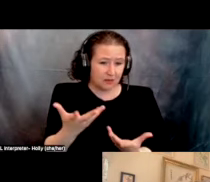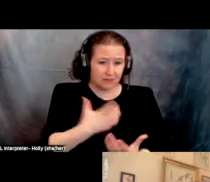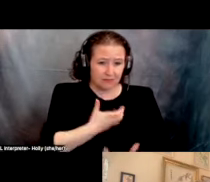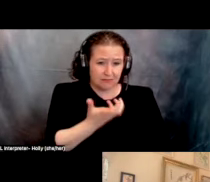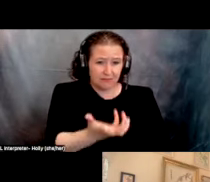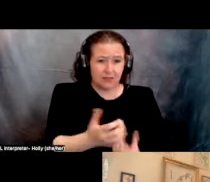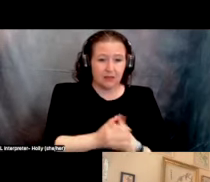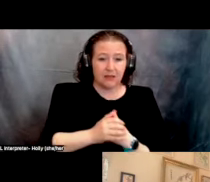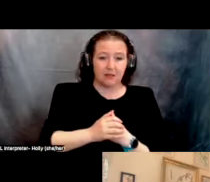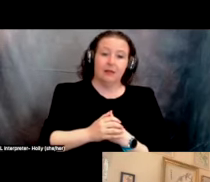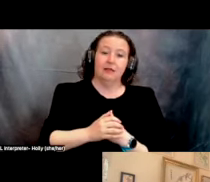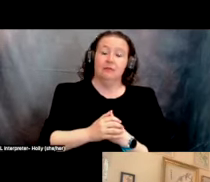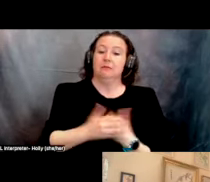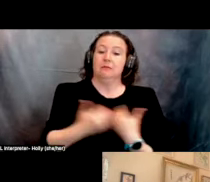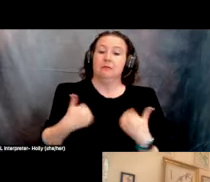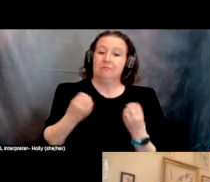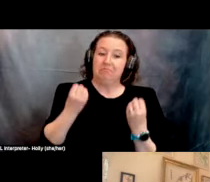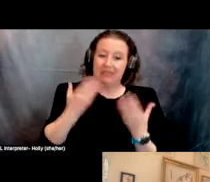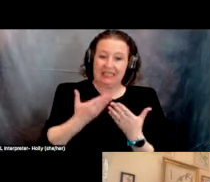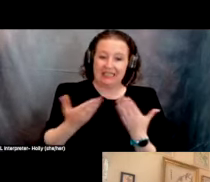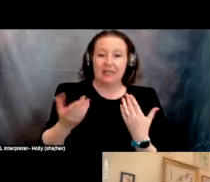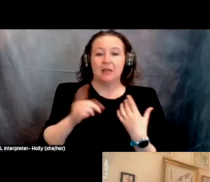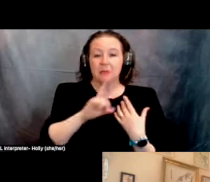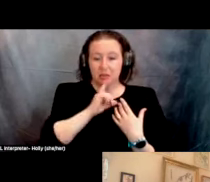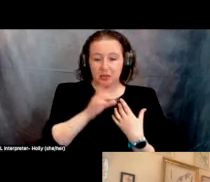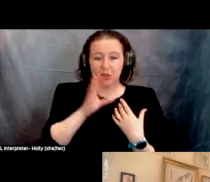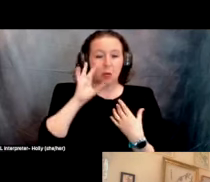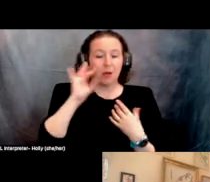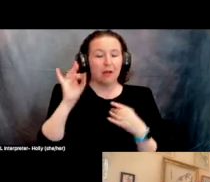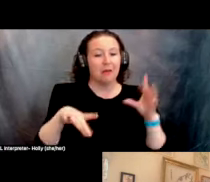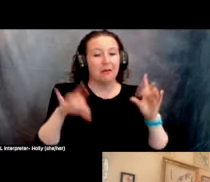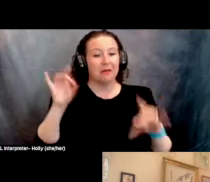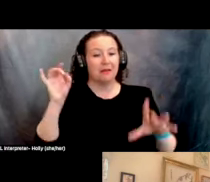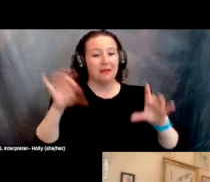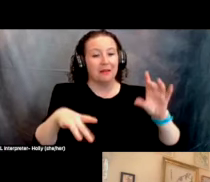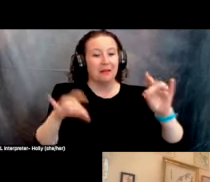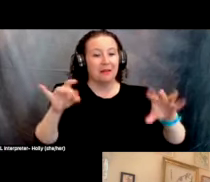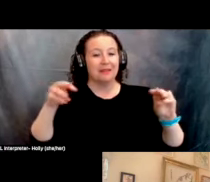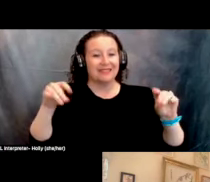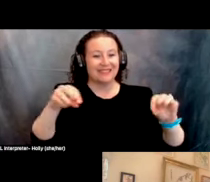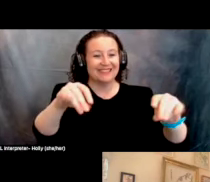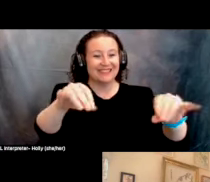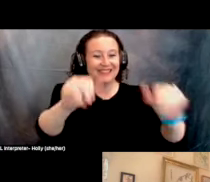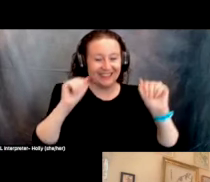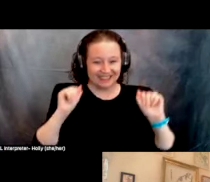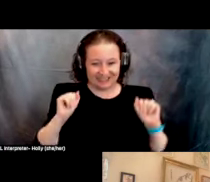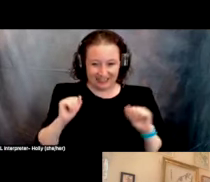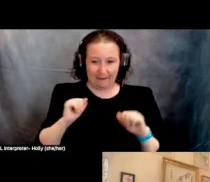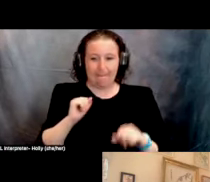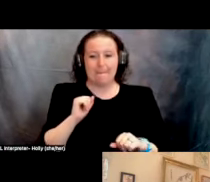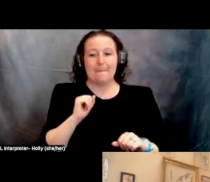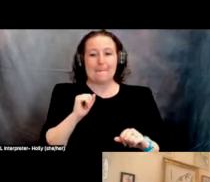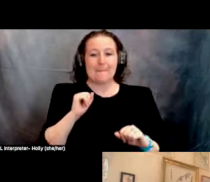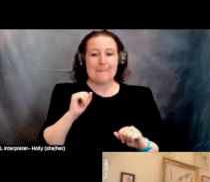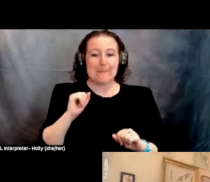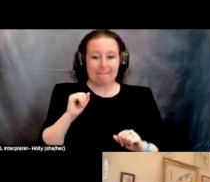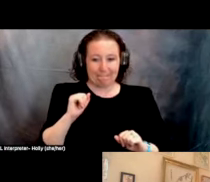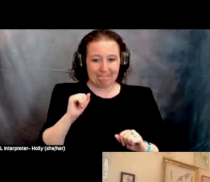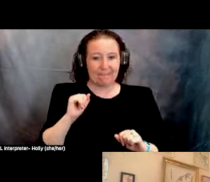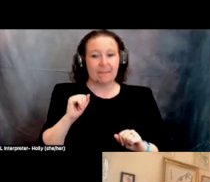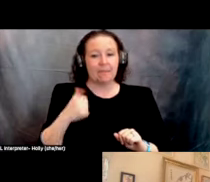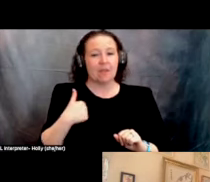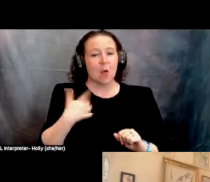Well, I mean, many things, and I'm sure it will get sprinkled and seasoned throughout this entire conversation. But I just want to